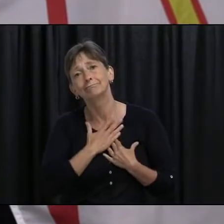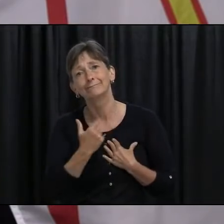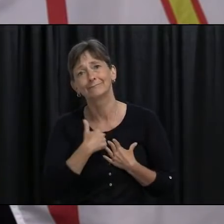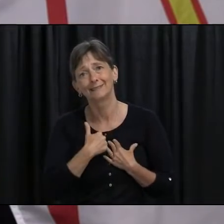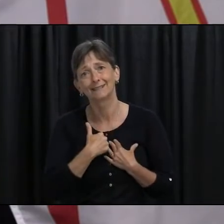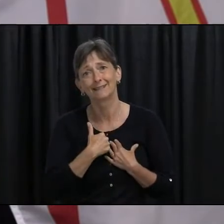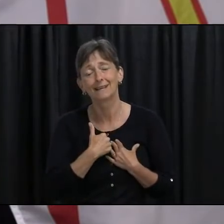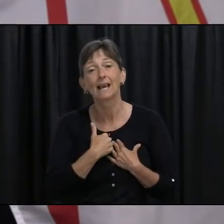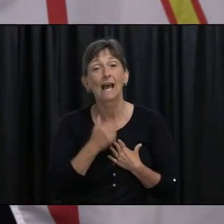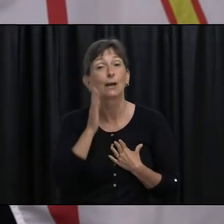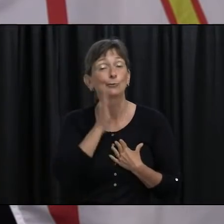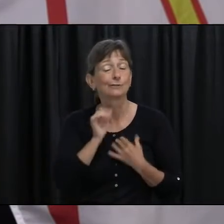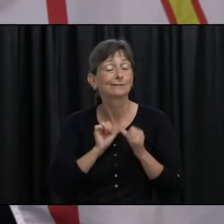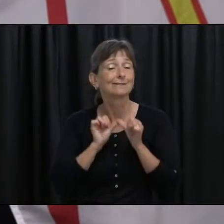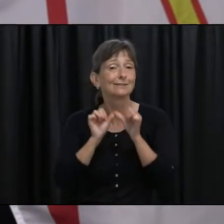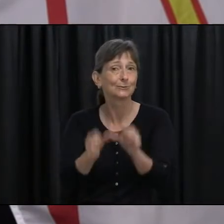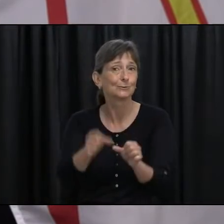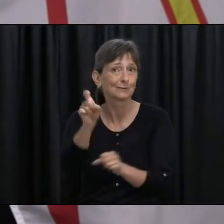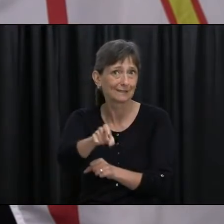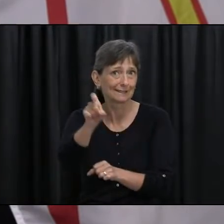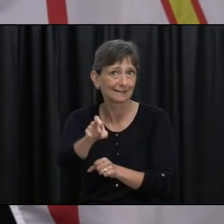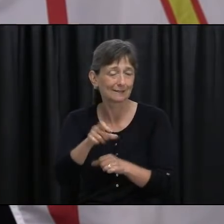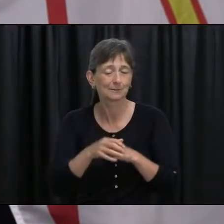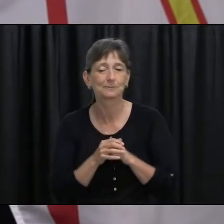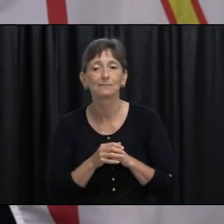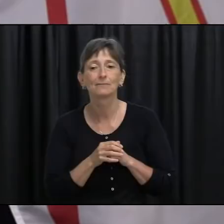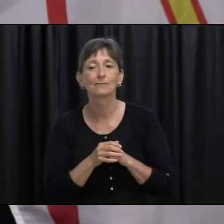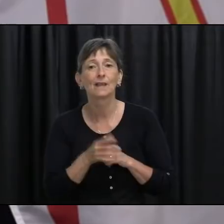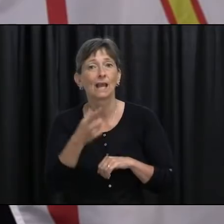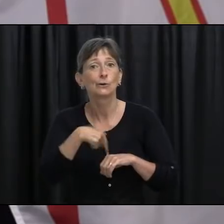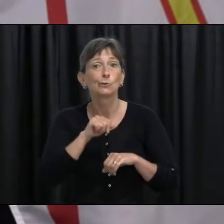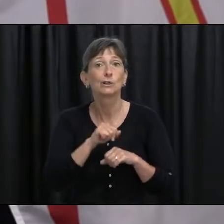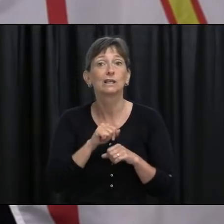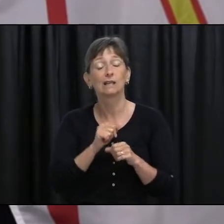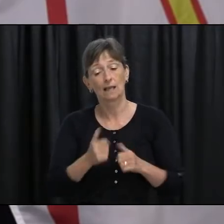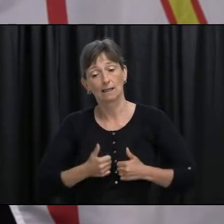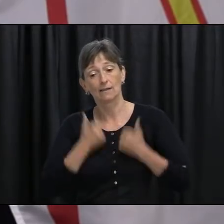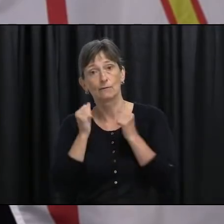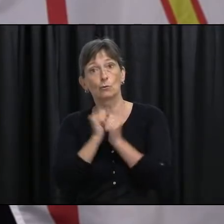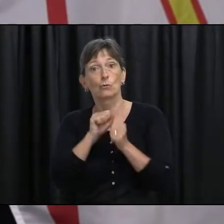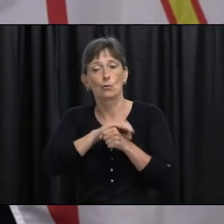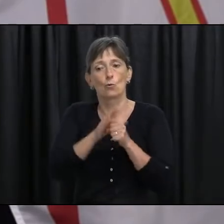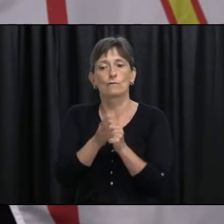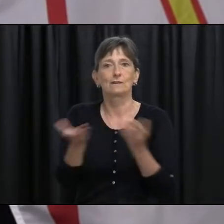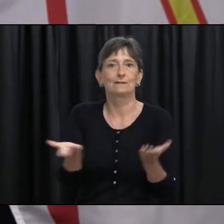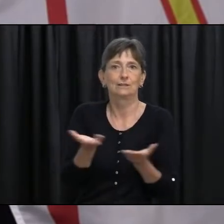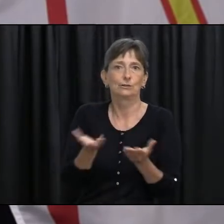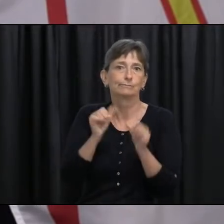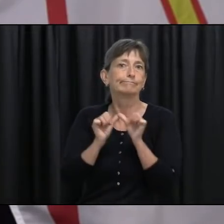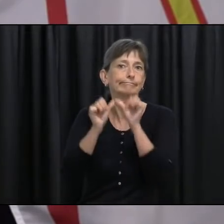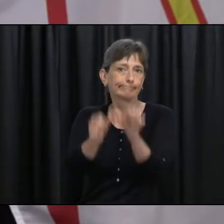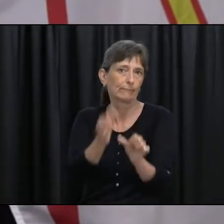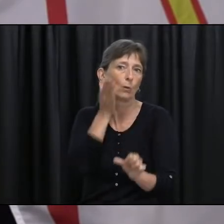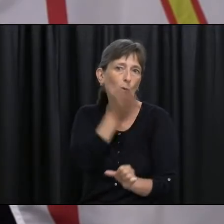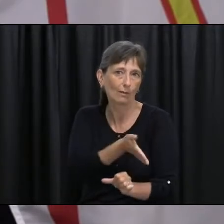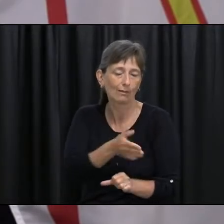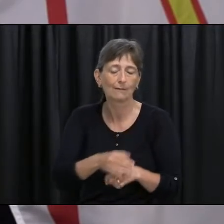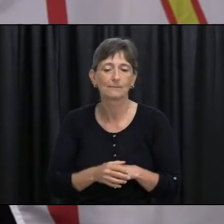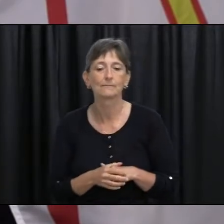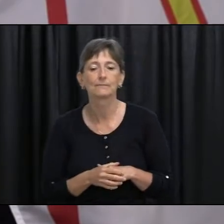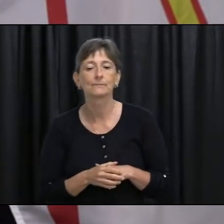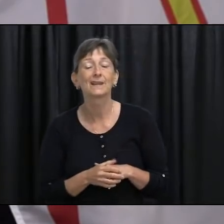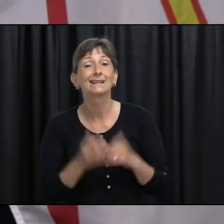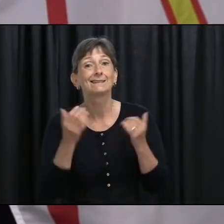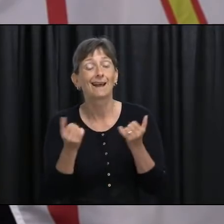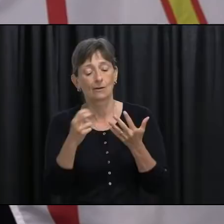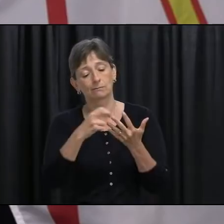be just as important moving forward as we continue to live with COVID-19 for the foreseeable future. As we transition to